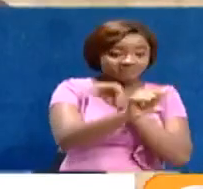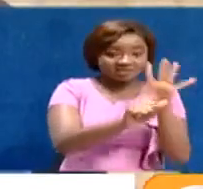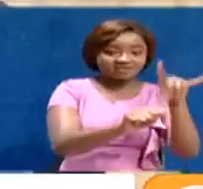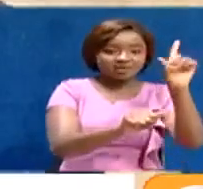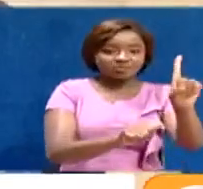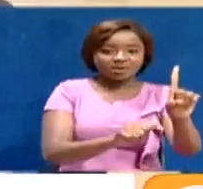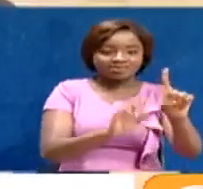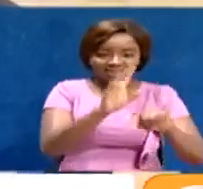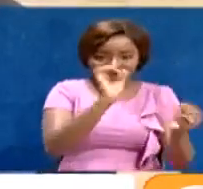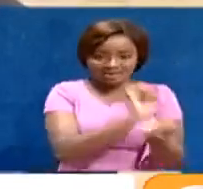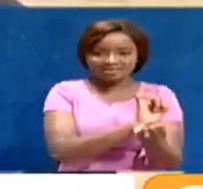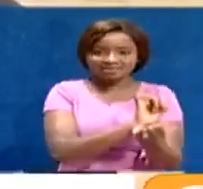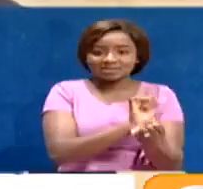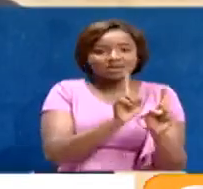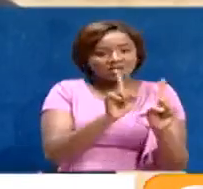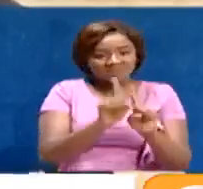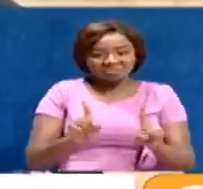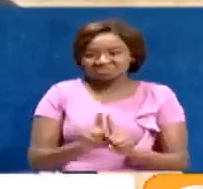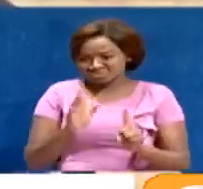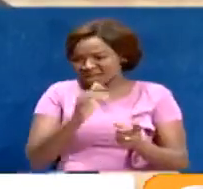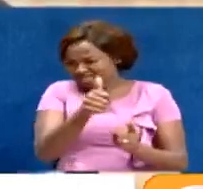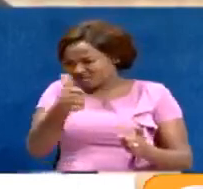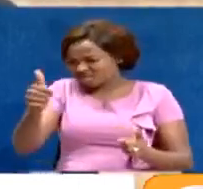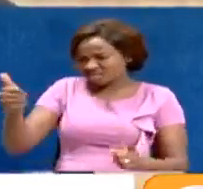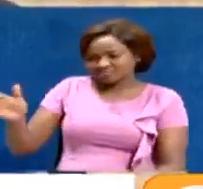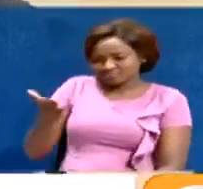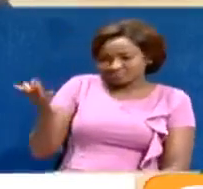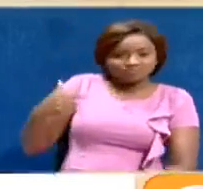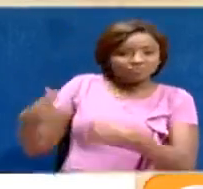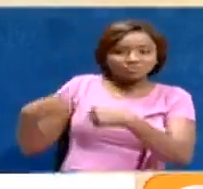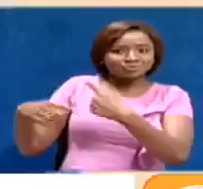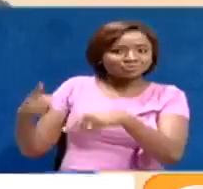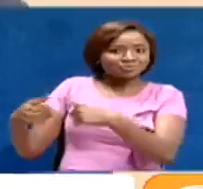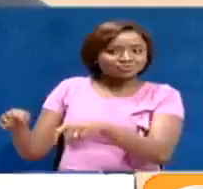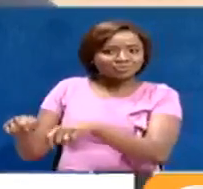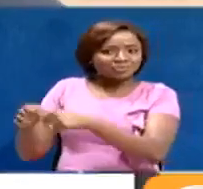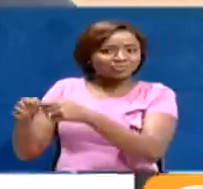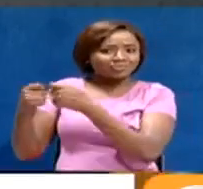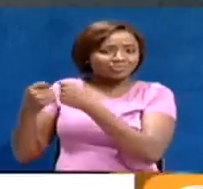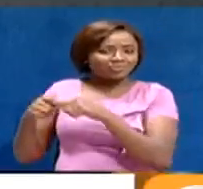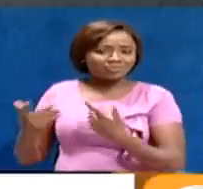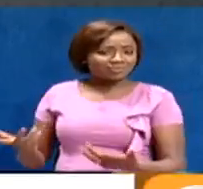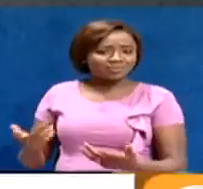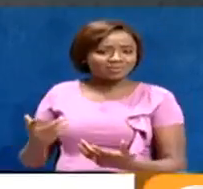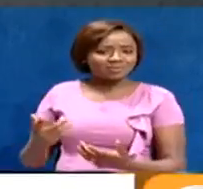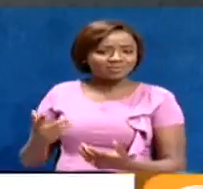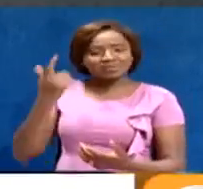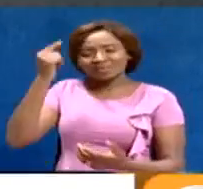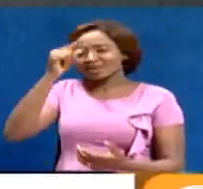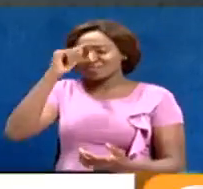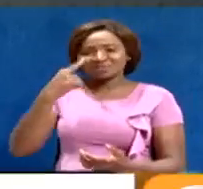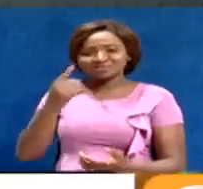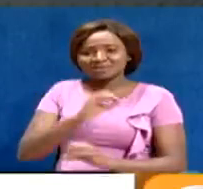some days back, there are still regrettably a few who continue to test the resolve of government. In Suba Homa